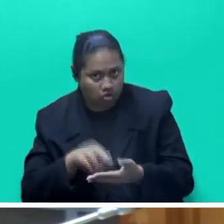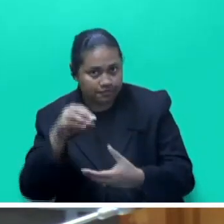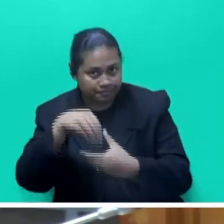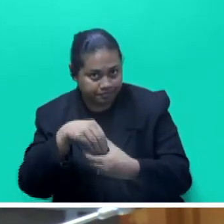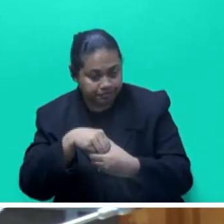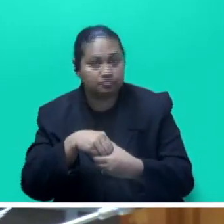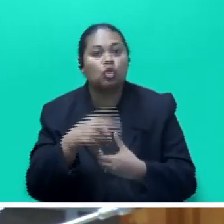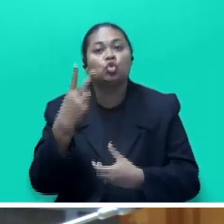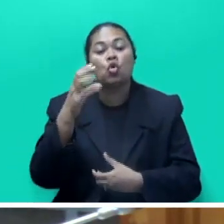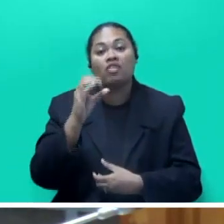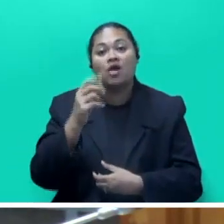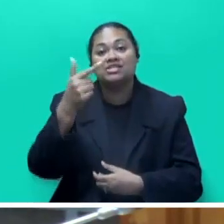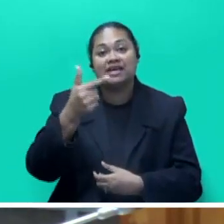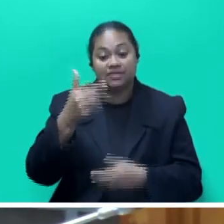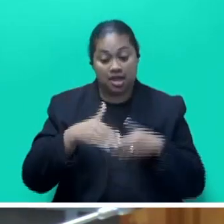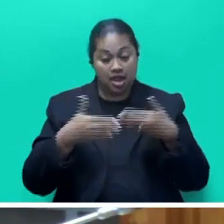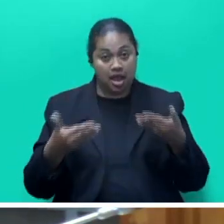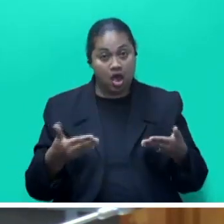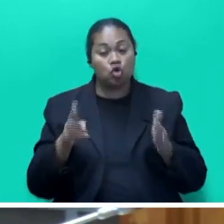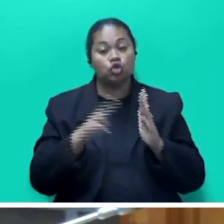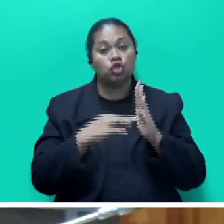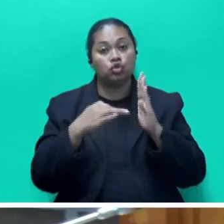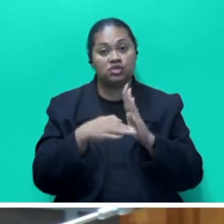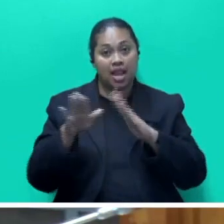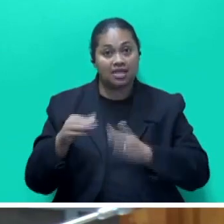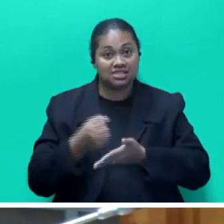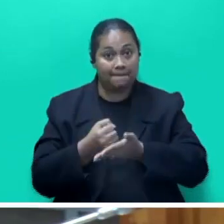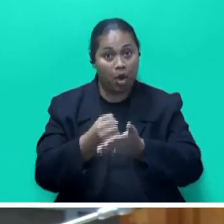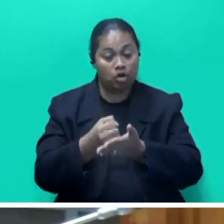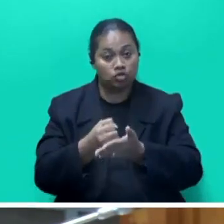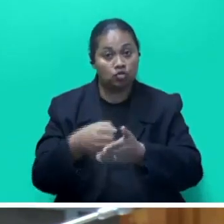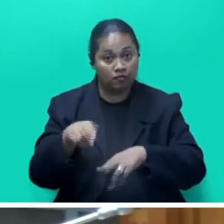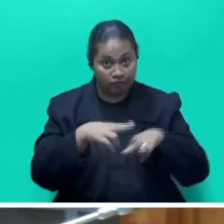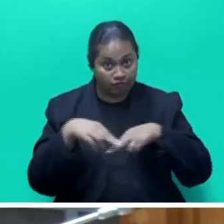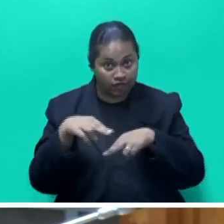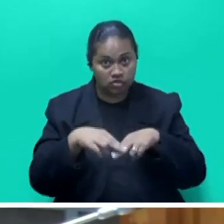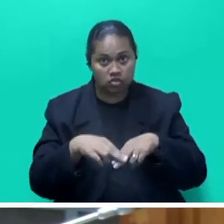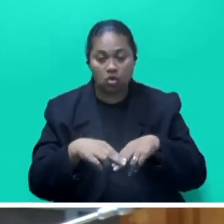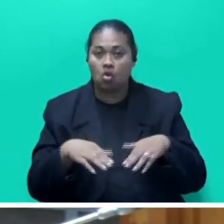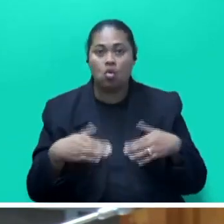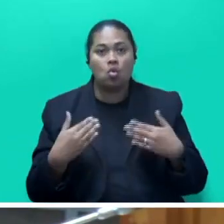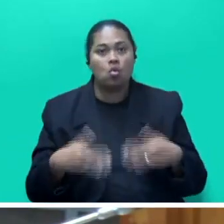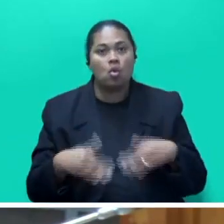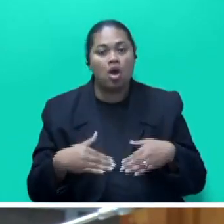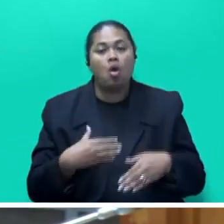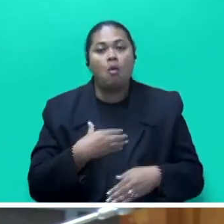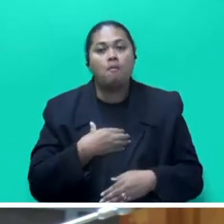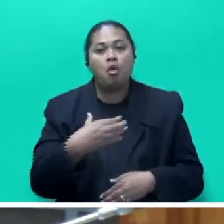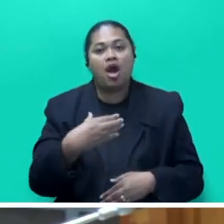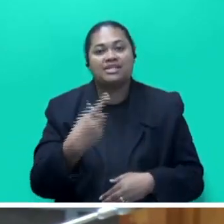from 2017 to date, New Zealand's support towards Fiji disaster management has been to the tune of over $7